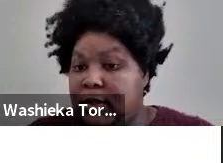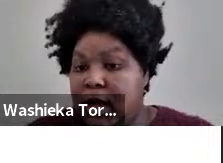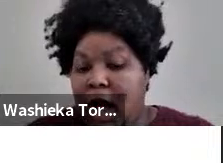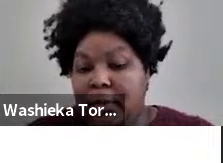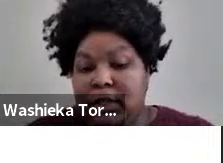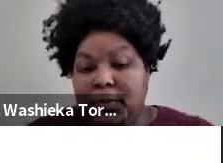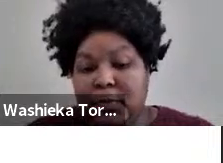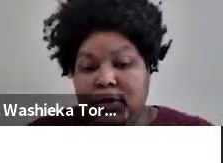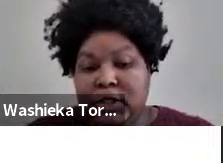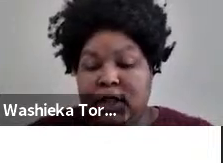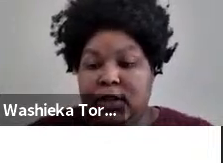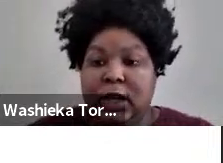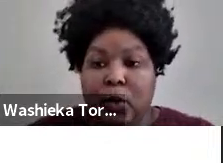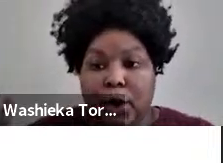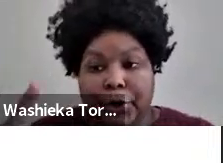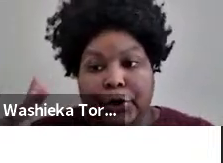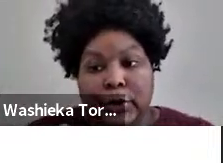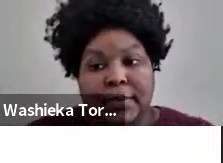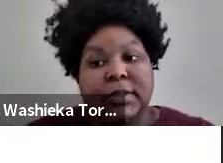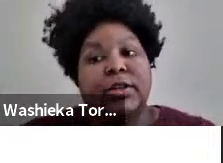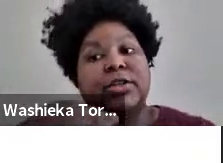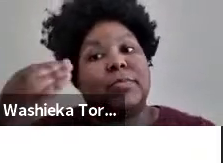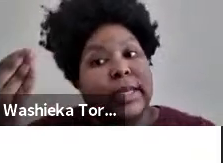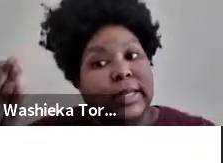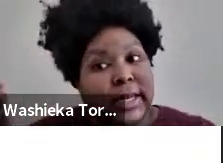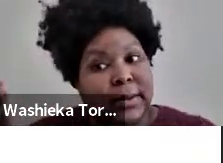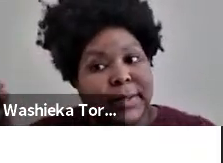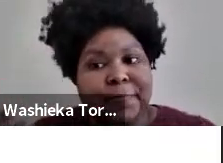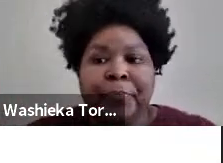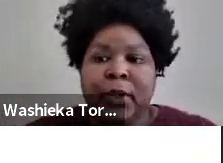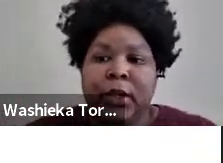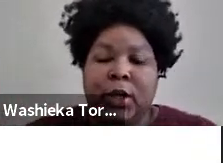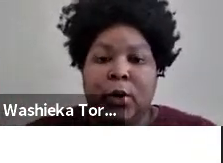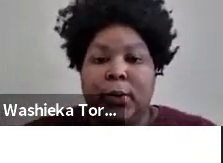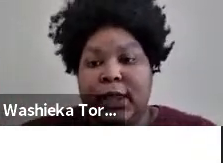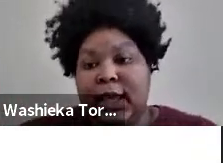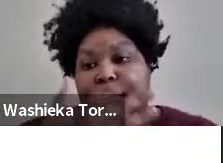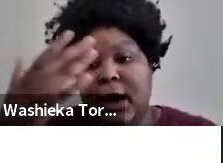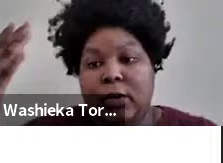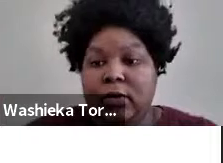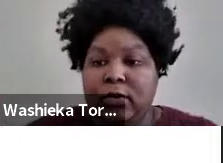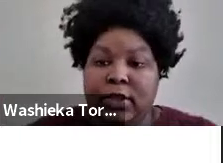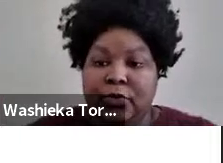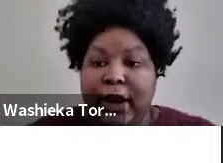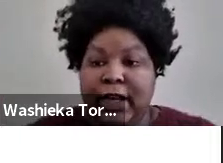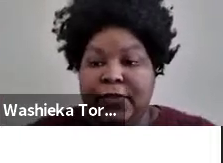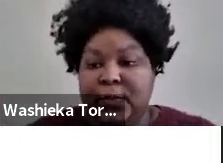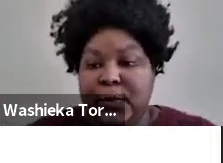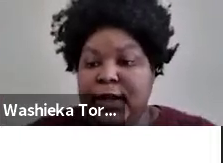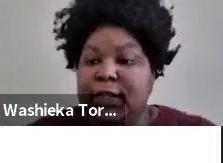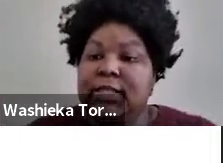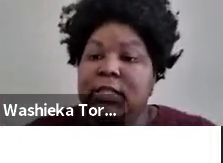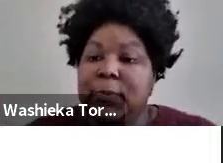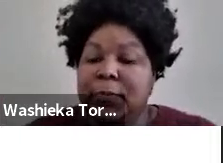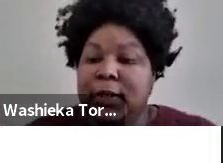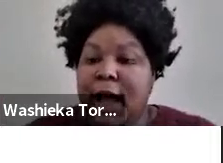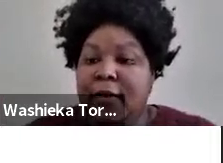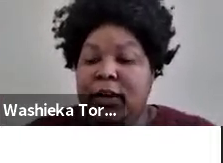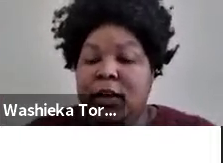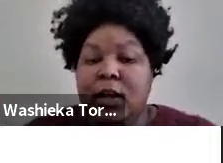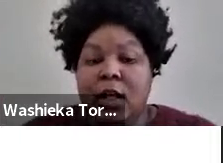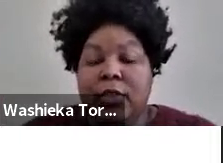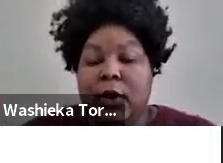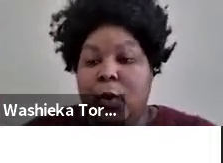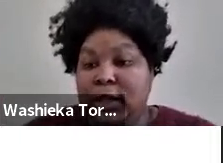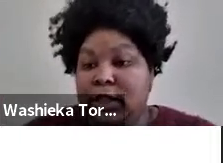think about. Some people just think there's like one or two types. There's many types. So are we thinking about this range of experiences these people